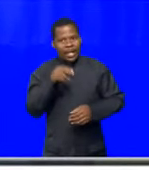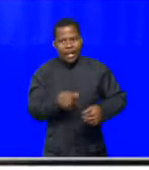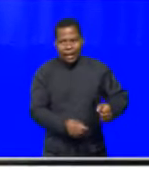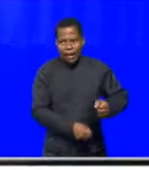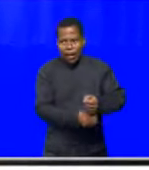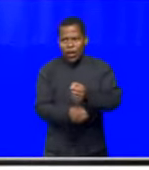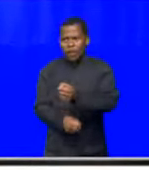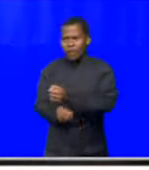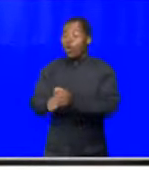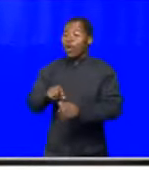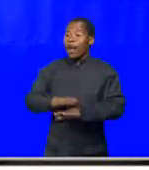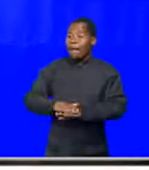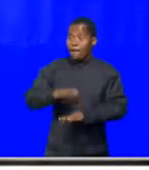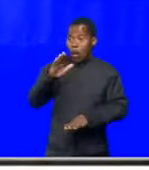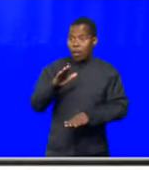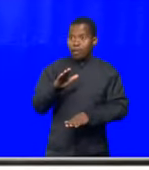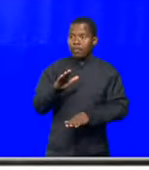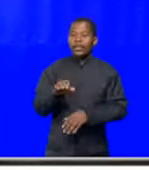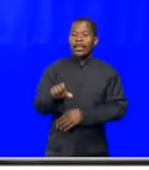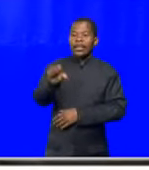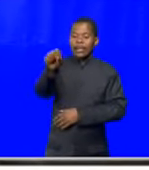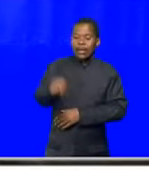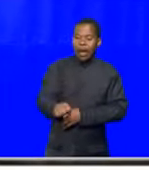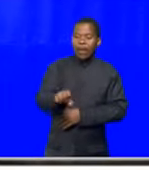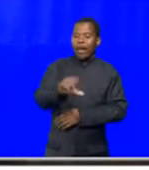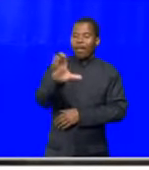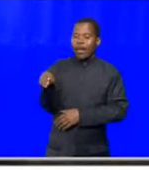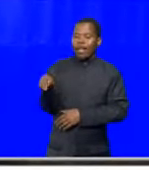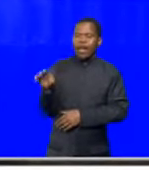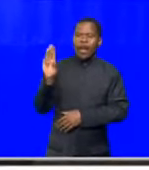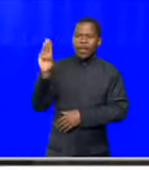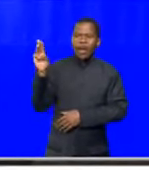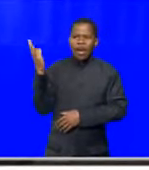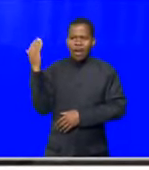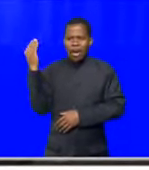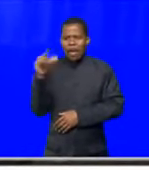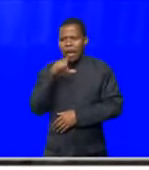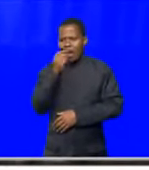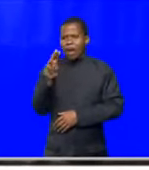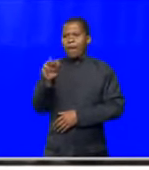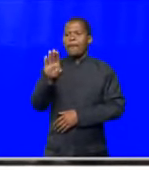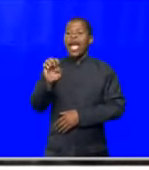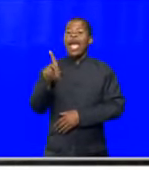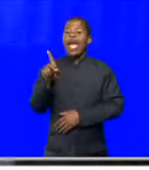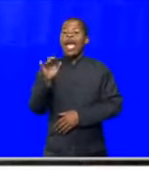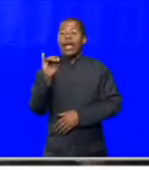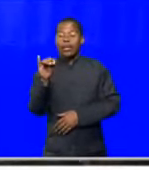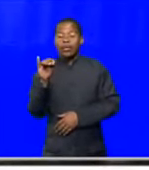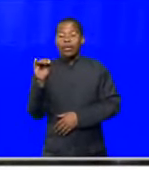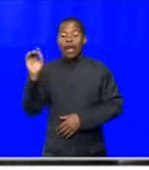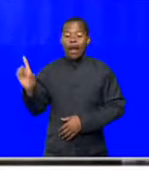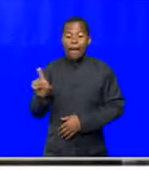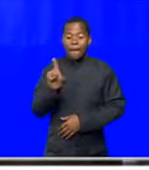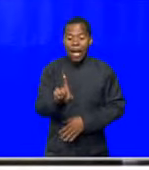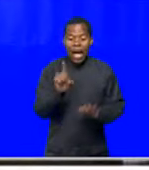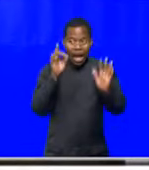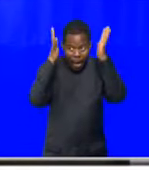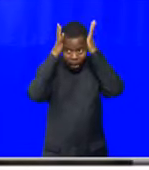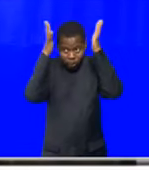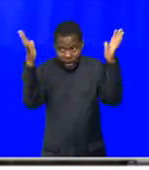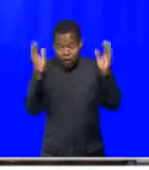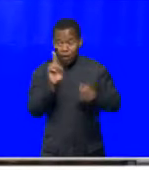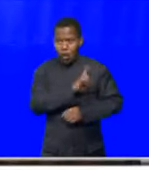businesses. Former South African President Thabo Mbeki, who is currently in the country to attend the Waterford Gamhlaba Africa Week event this